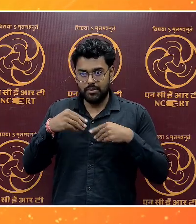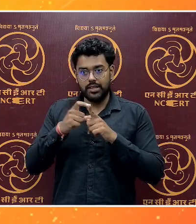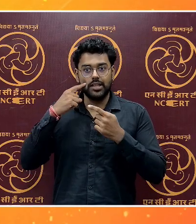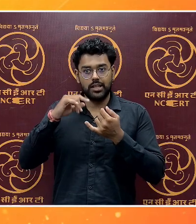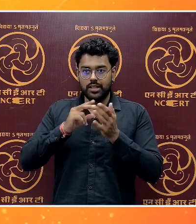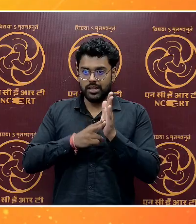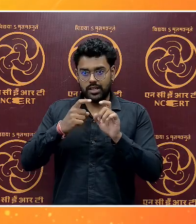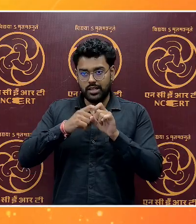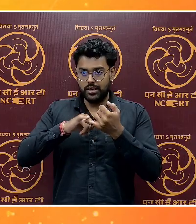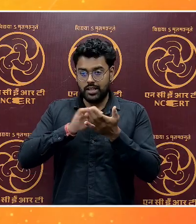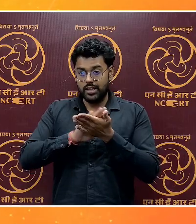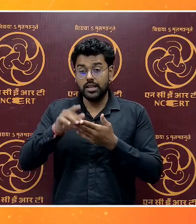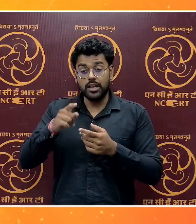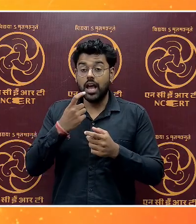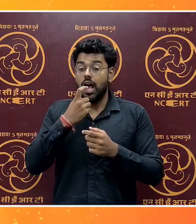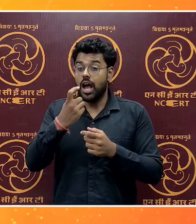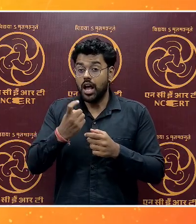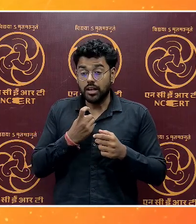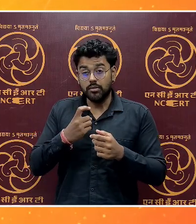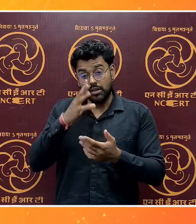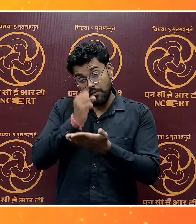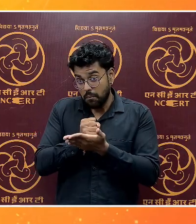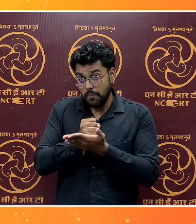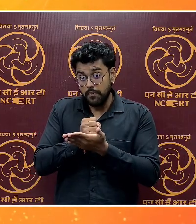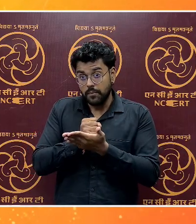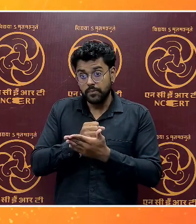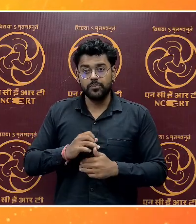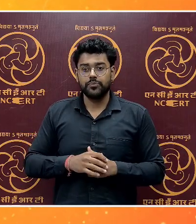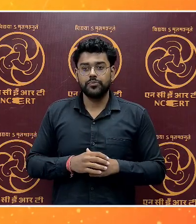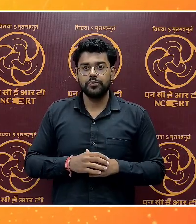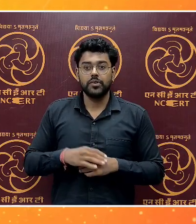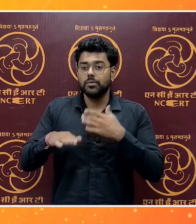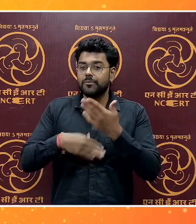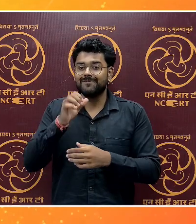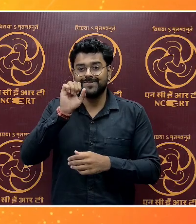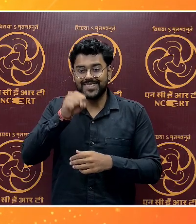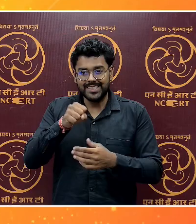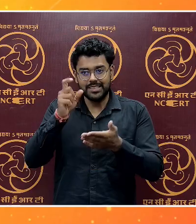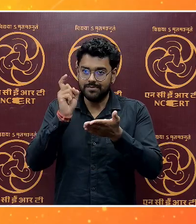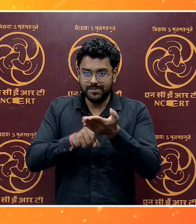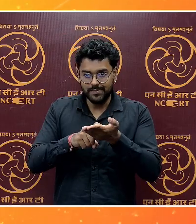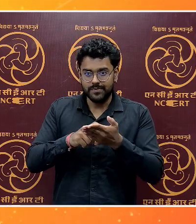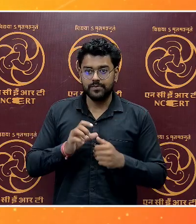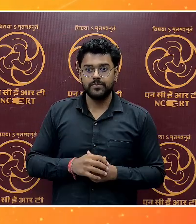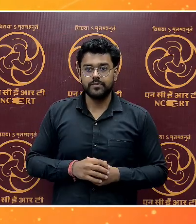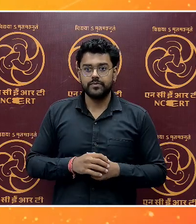So it's asking me the confirmation message will be there. So as soon as press of the yes button, then the new